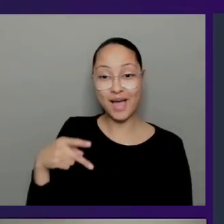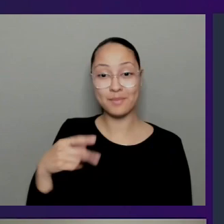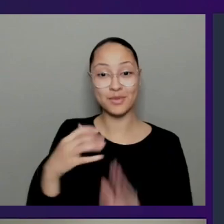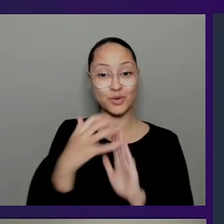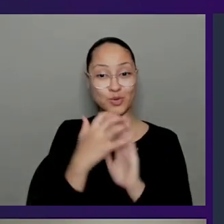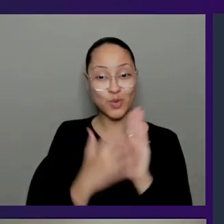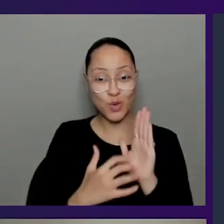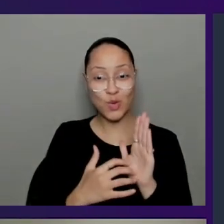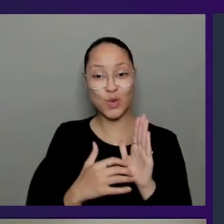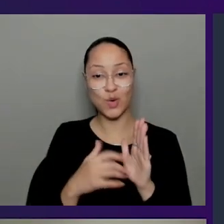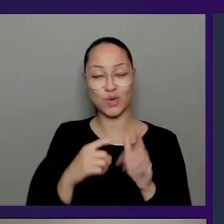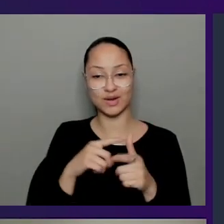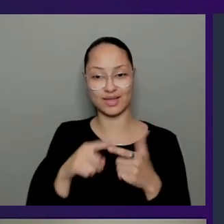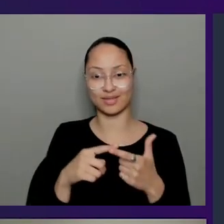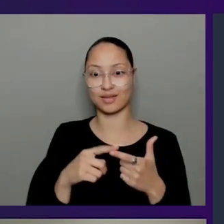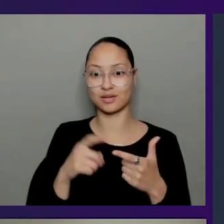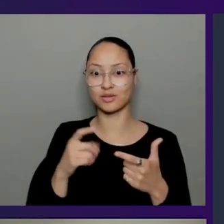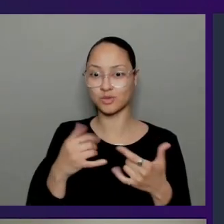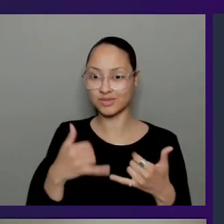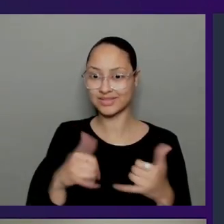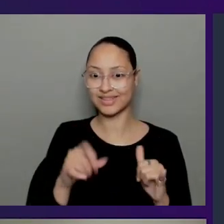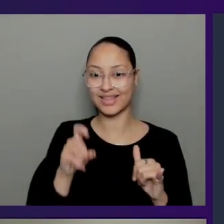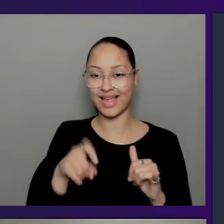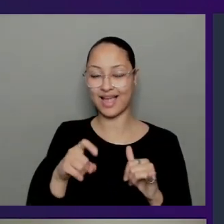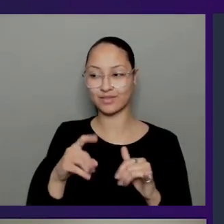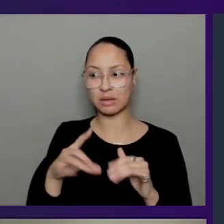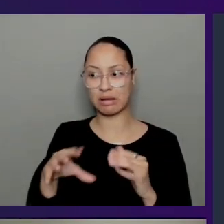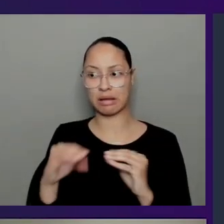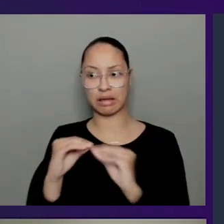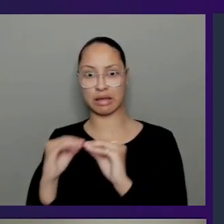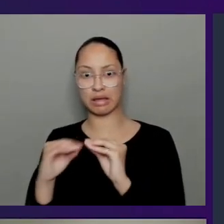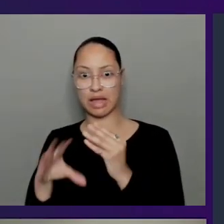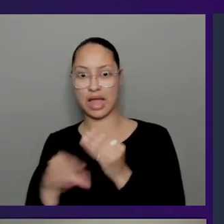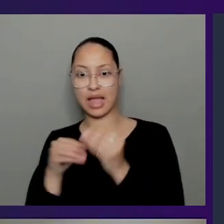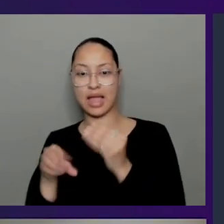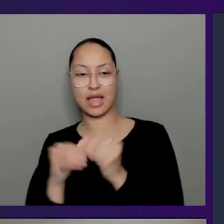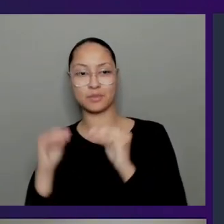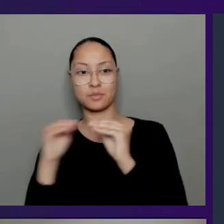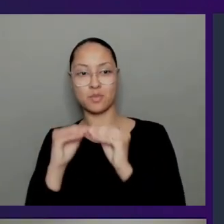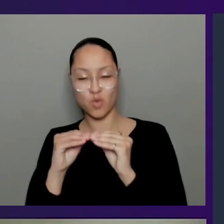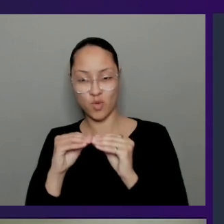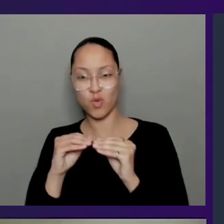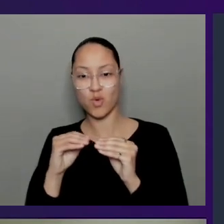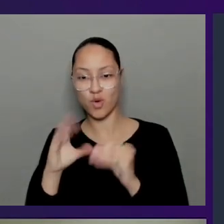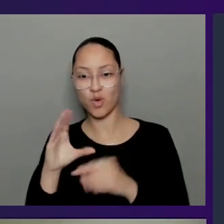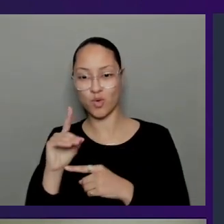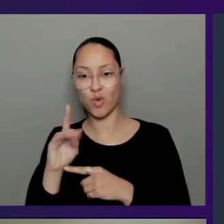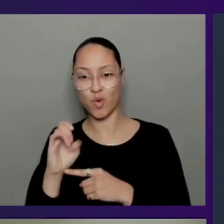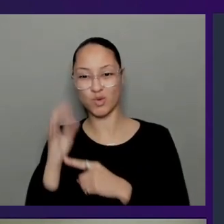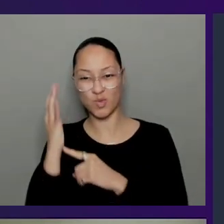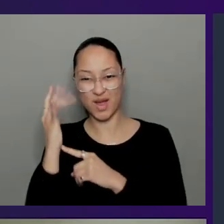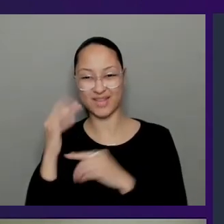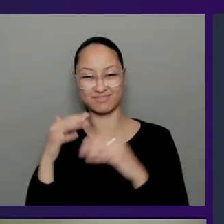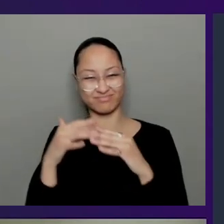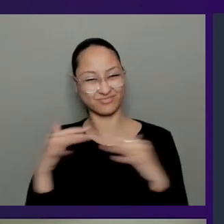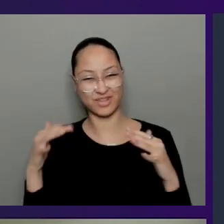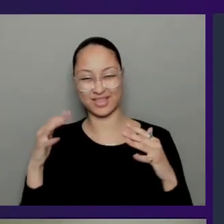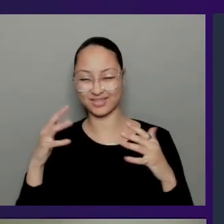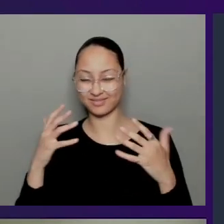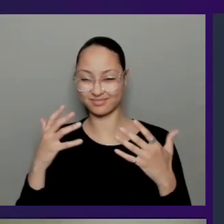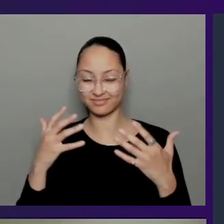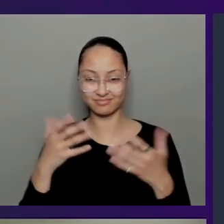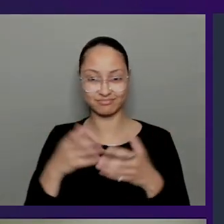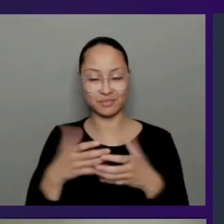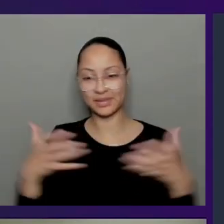to APIs to fill in the dynamic content. So that's one approach, popular approach. Now,